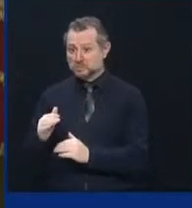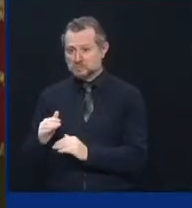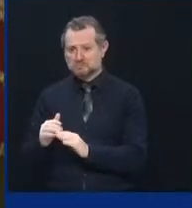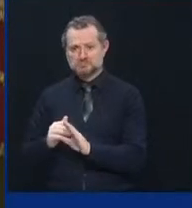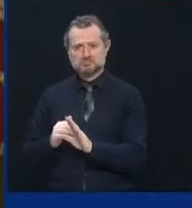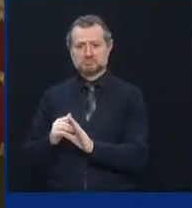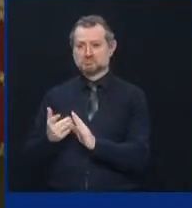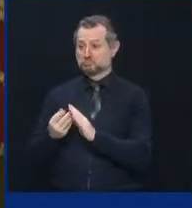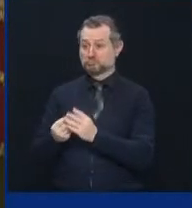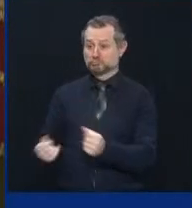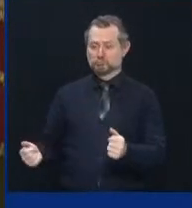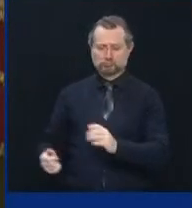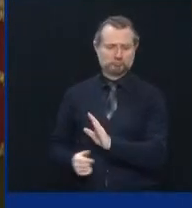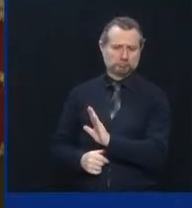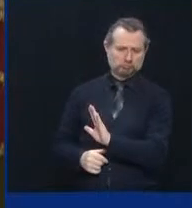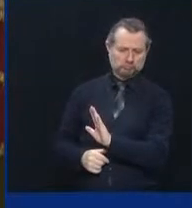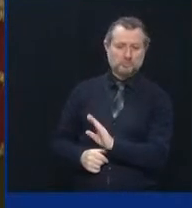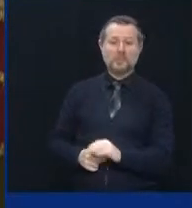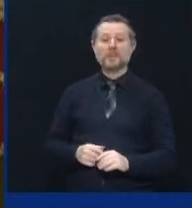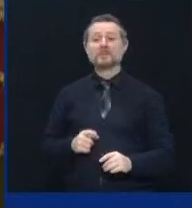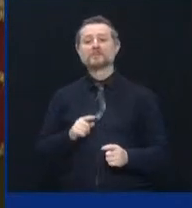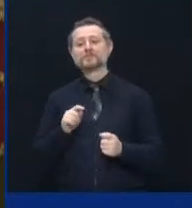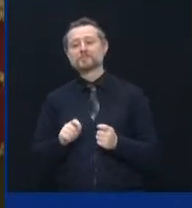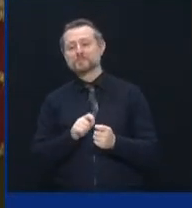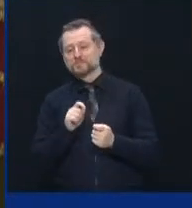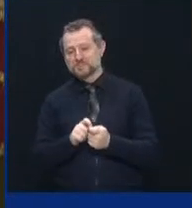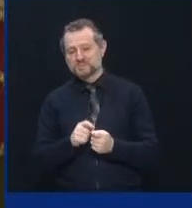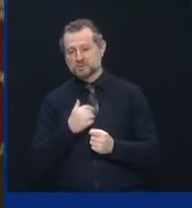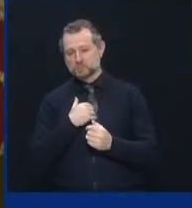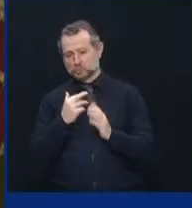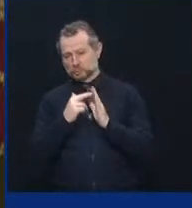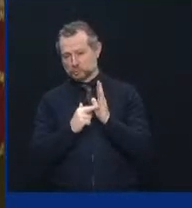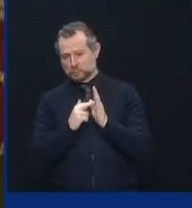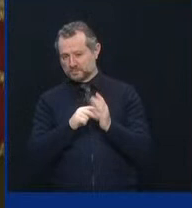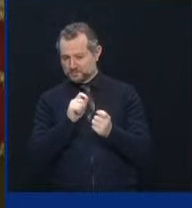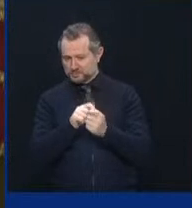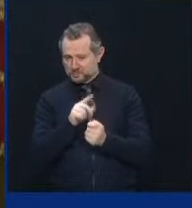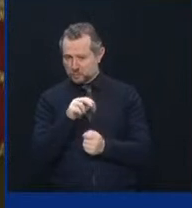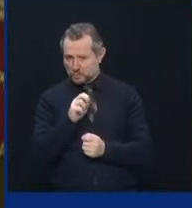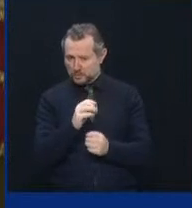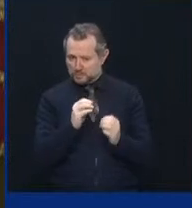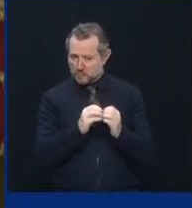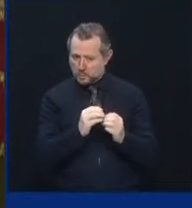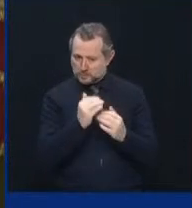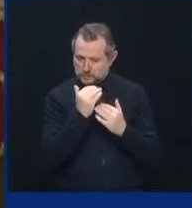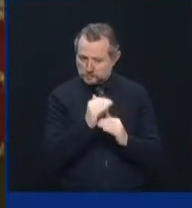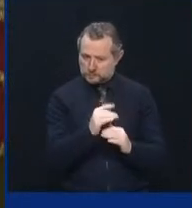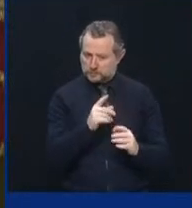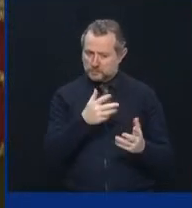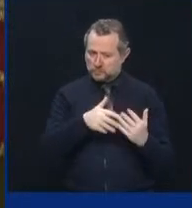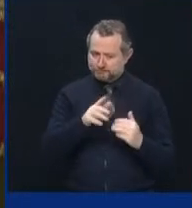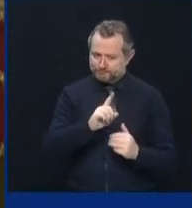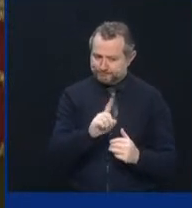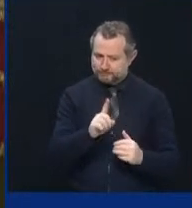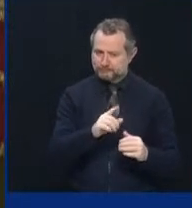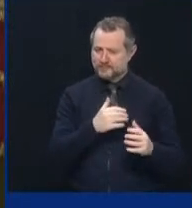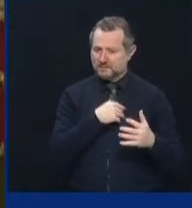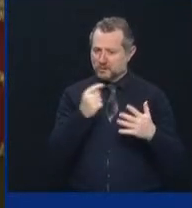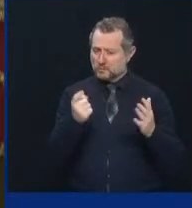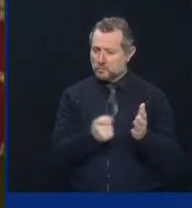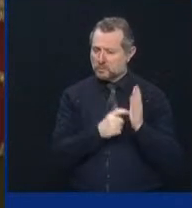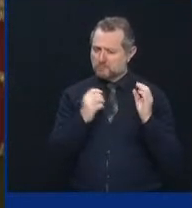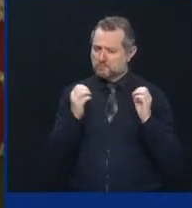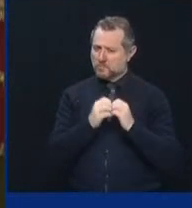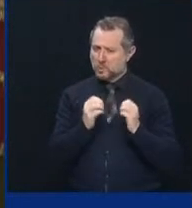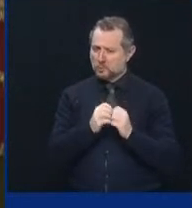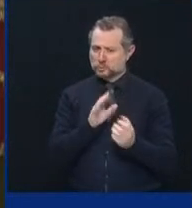that applied to the zones, which further limited mass gathering number, which increased the number of school testing, which related to indoor dining,